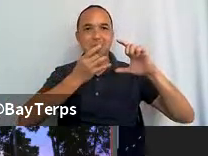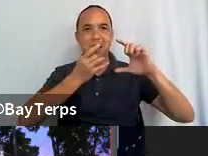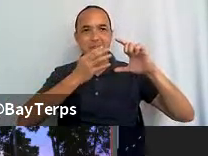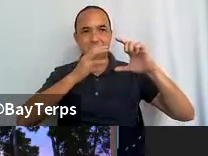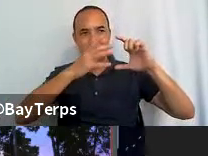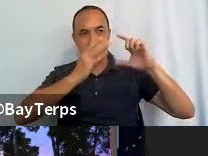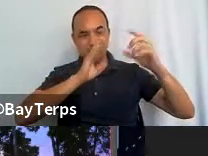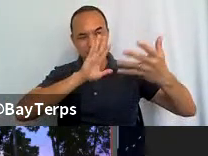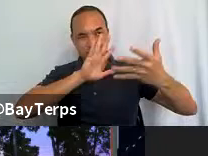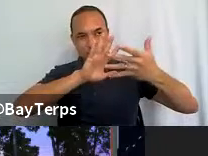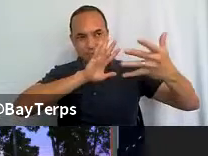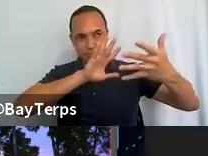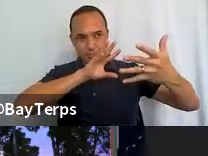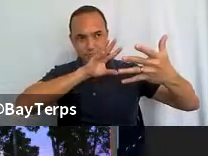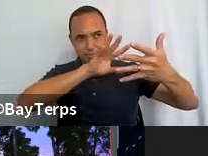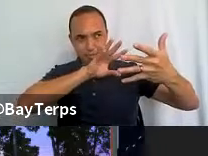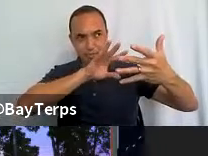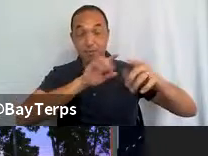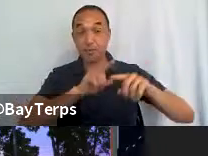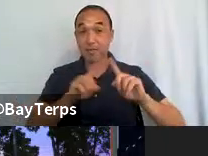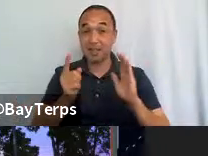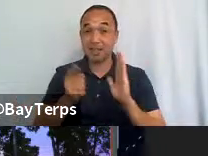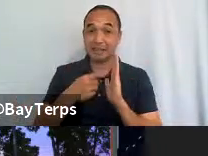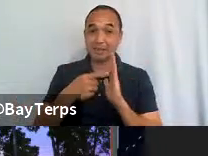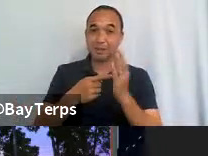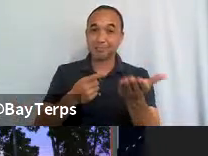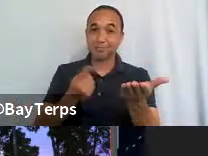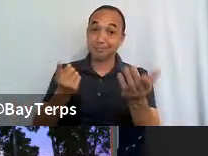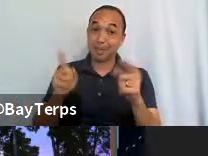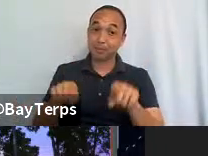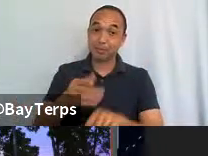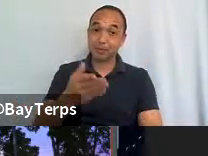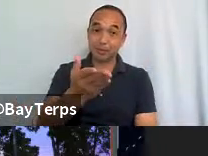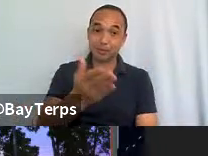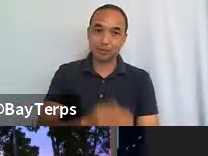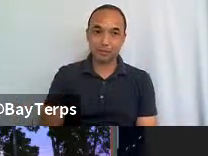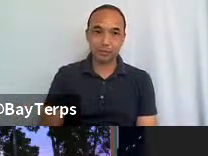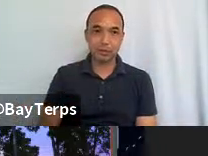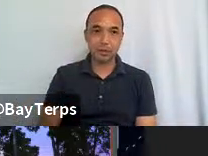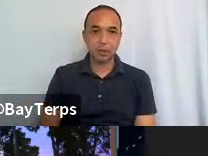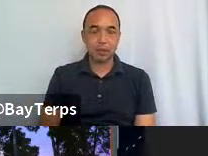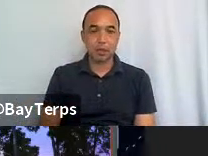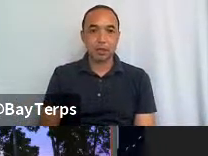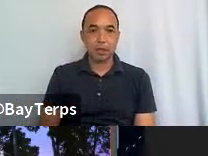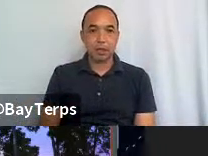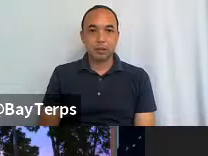setting, but sometimes things like this happen and it is useful to know how to do